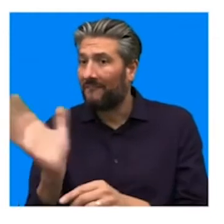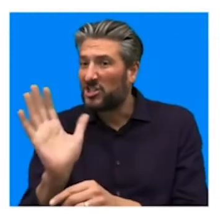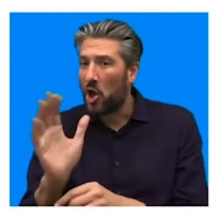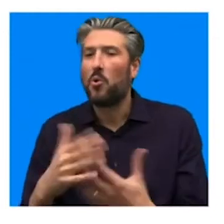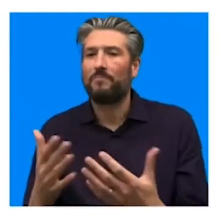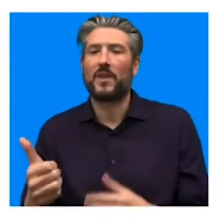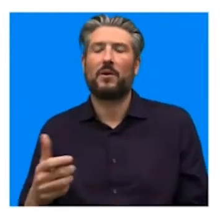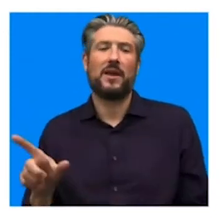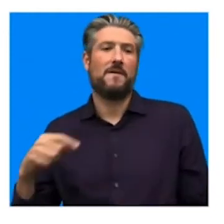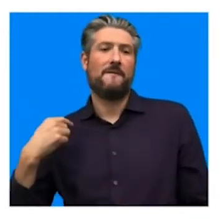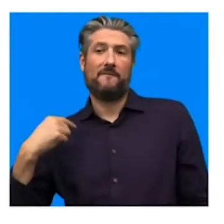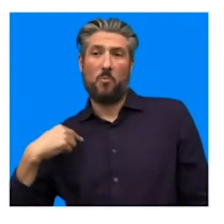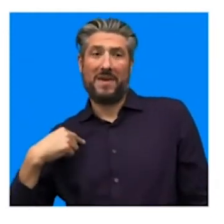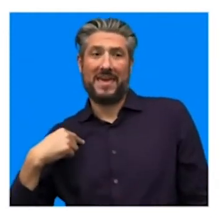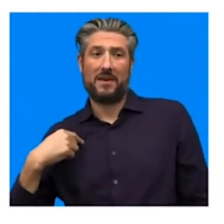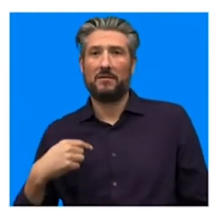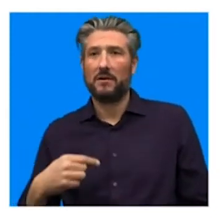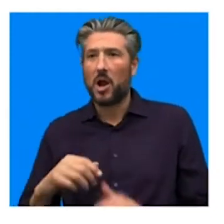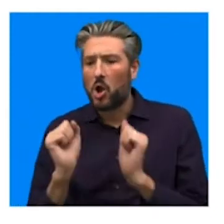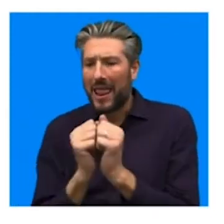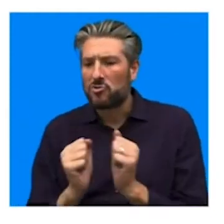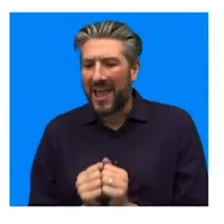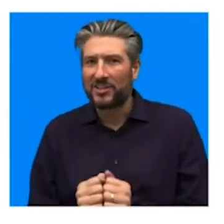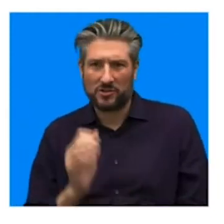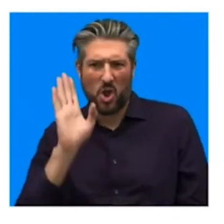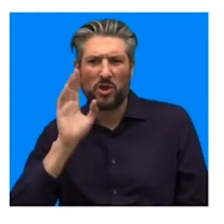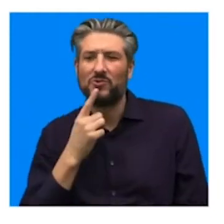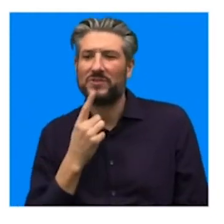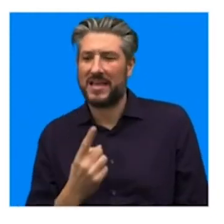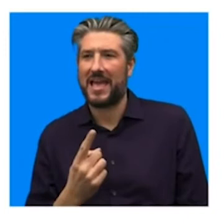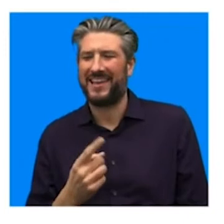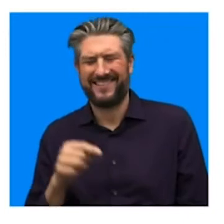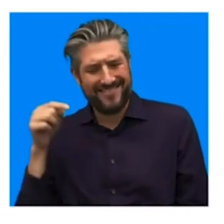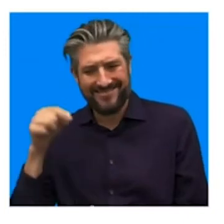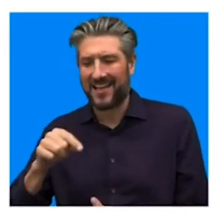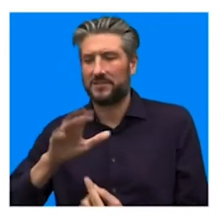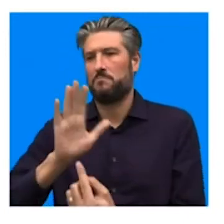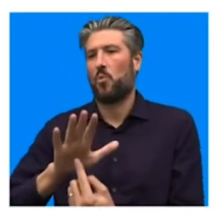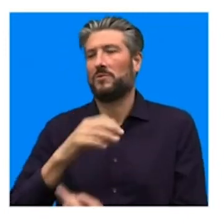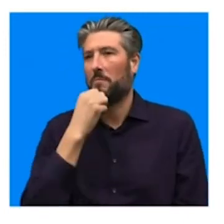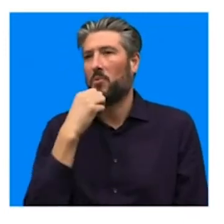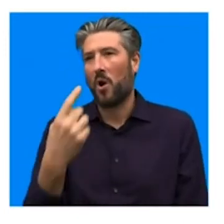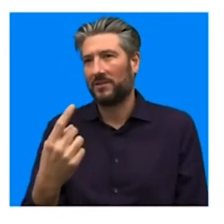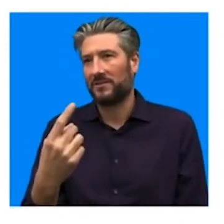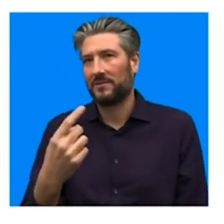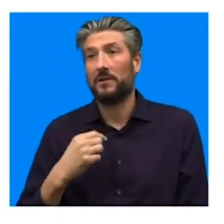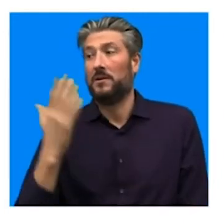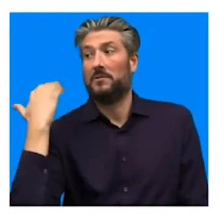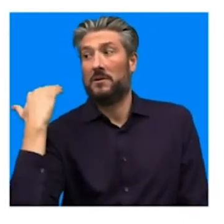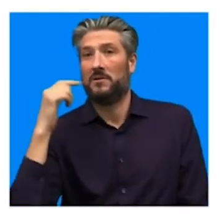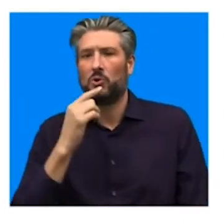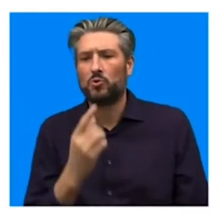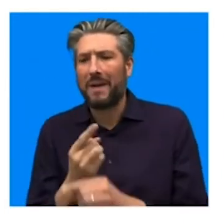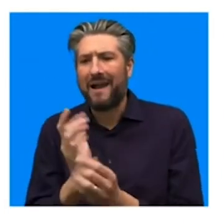word collaboration quite a few times, but that's absolutely pivotal. The session before this, we were talking about an accessibility network, which